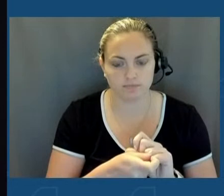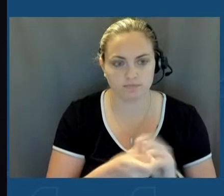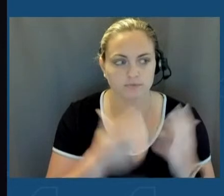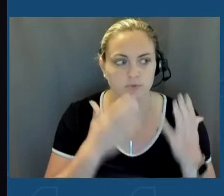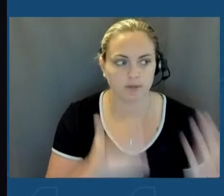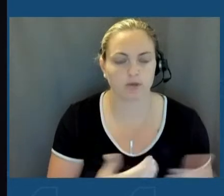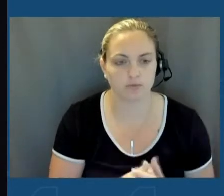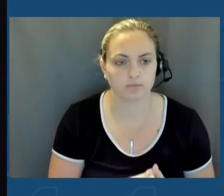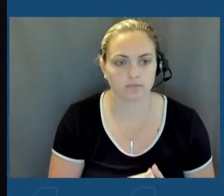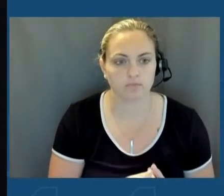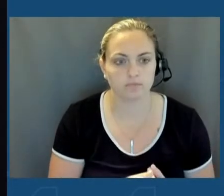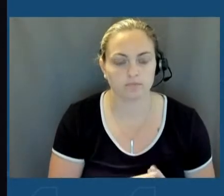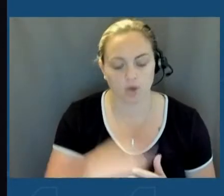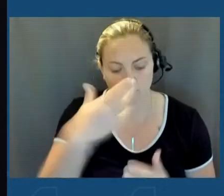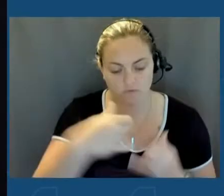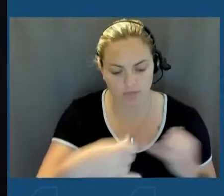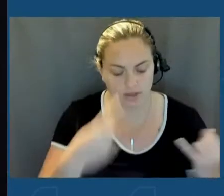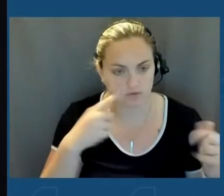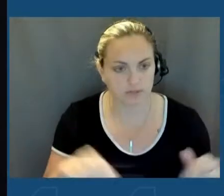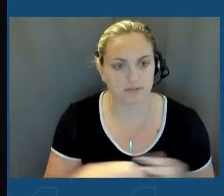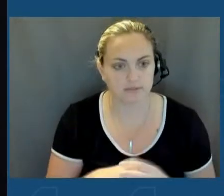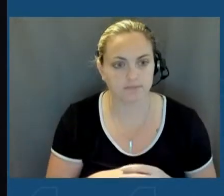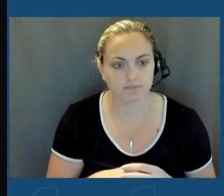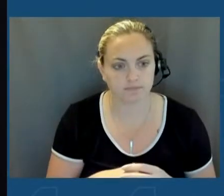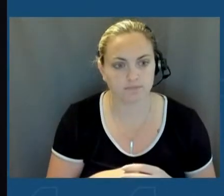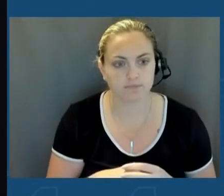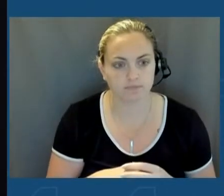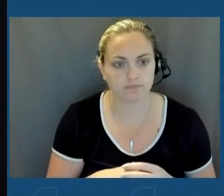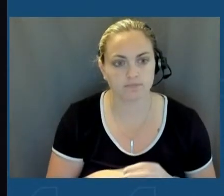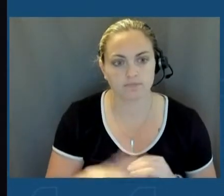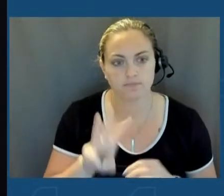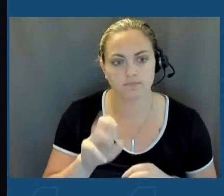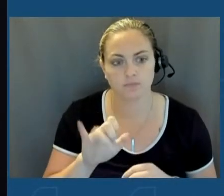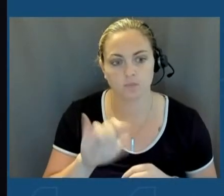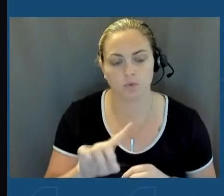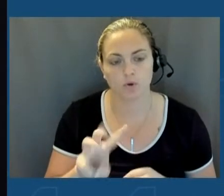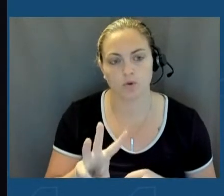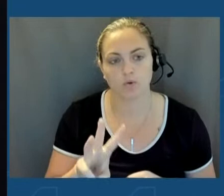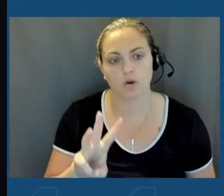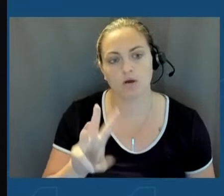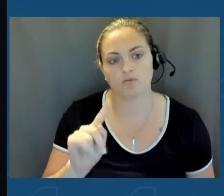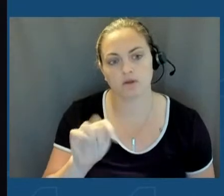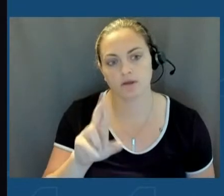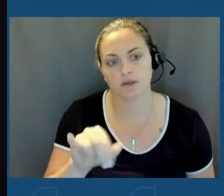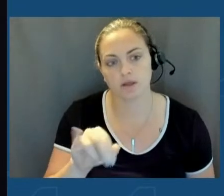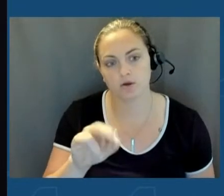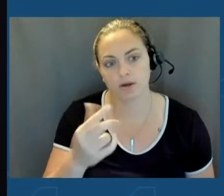for being on the front lines of this. Trinell Gabay, the widow of Carrie Gabay, is with us here today.